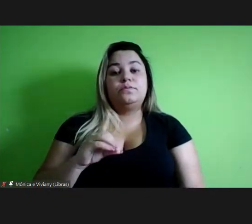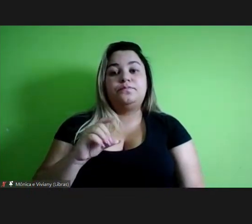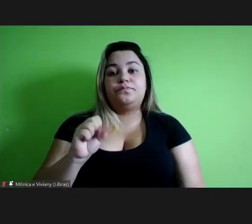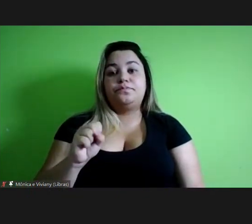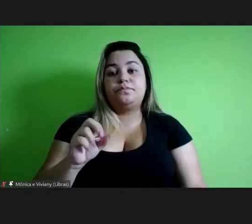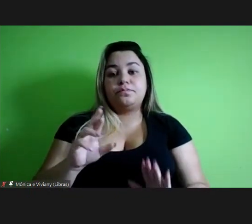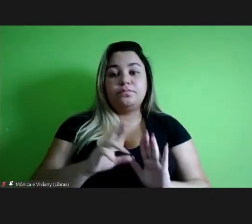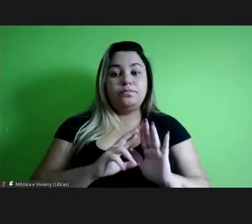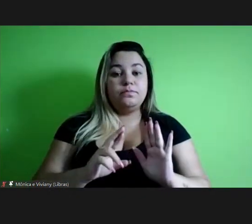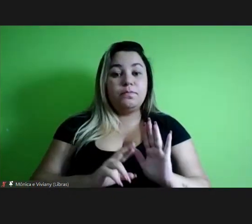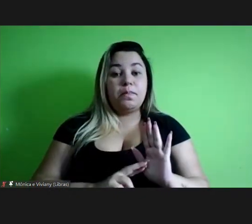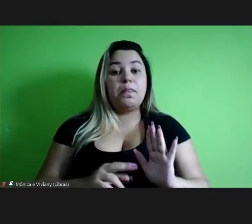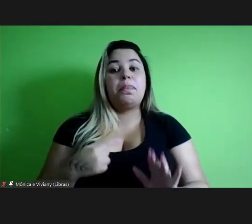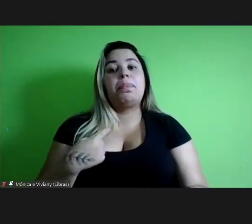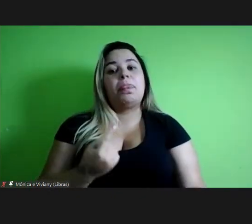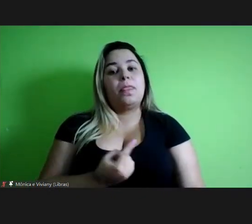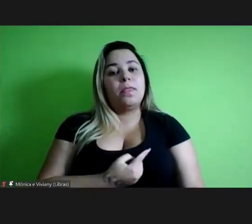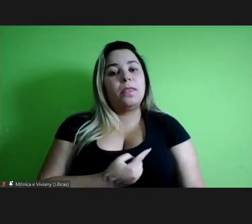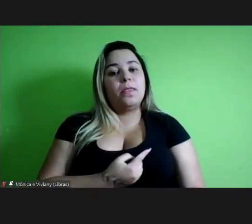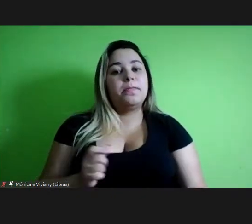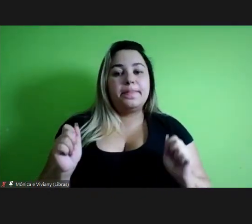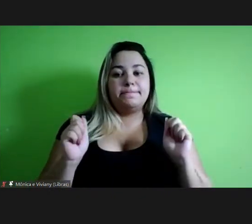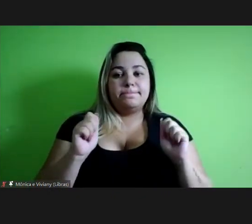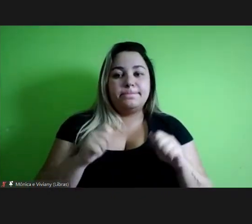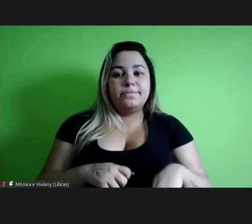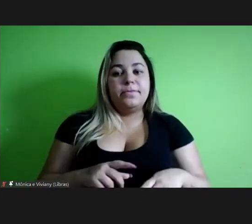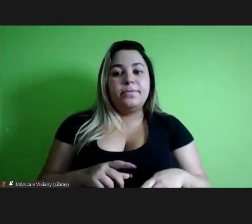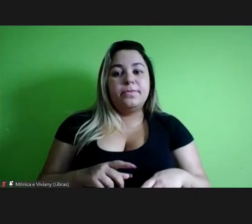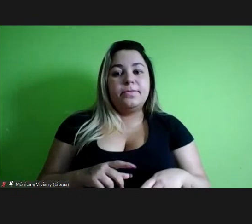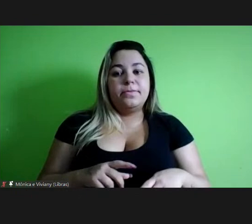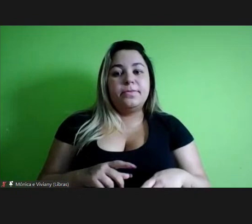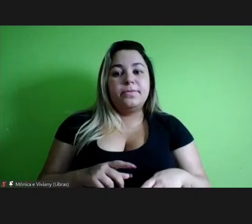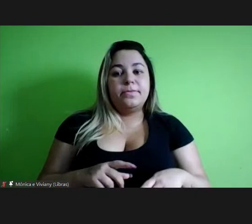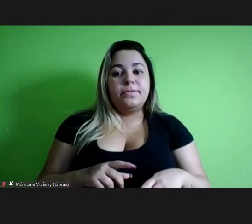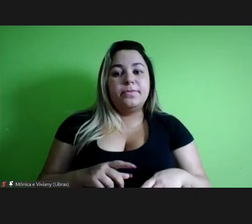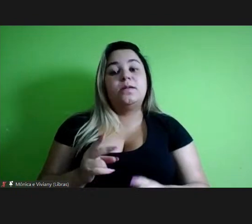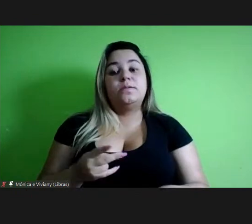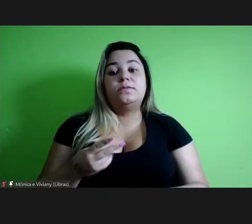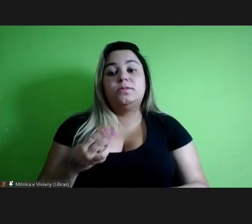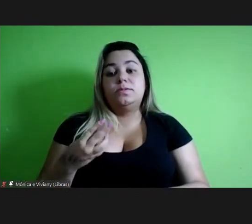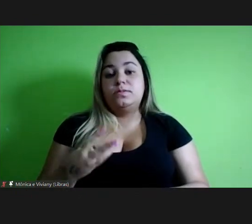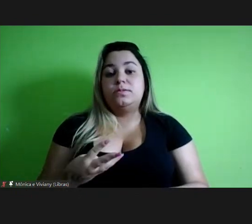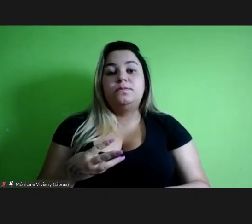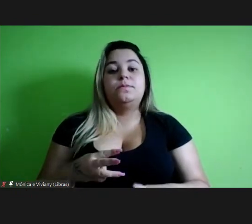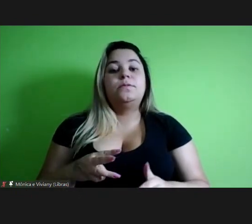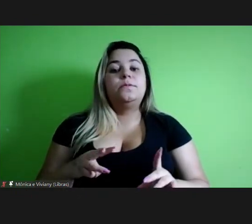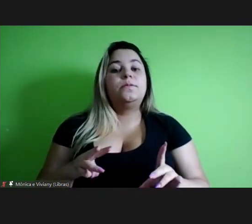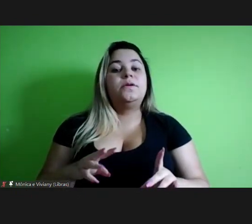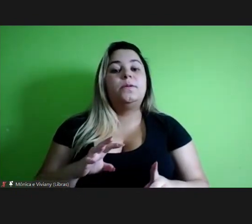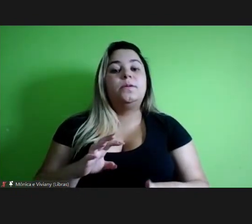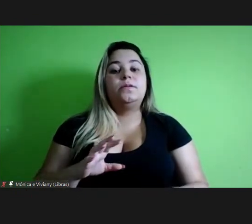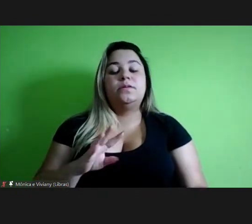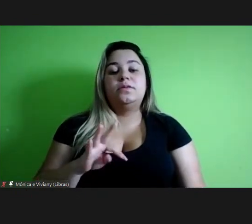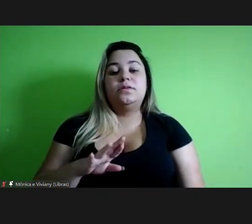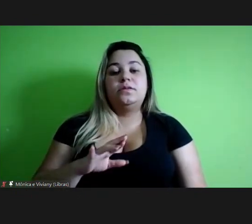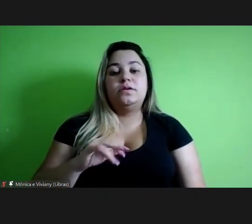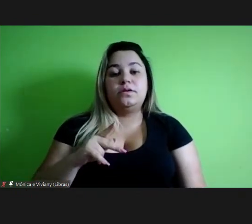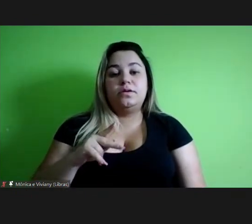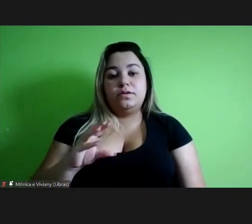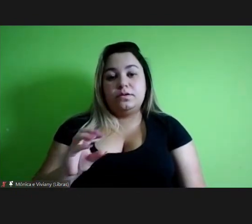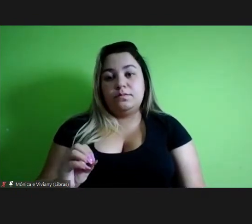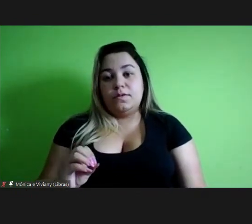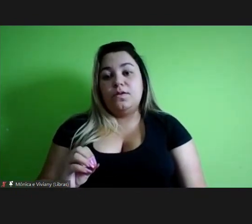best systems, guidelines that are considered? We